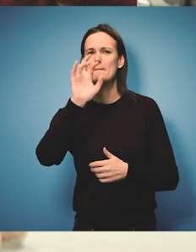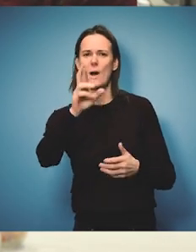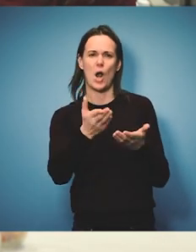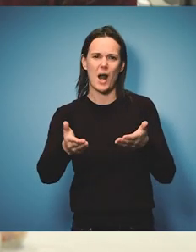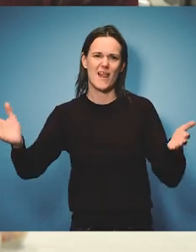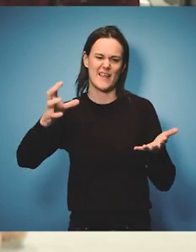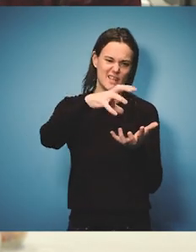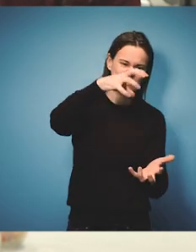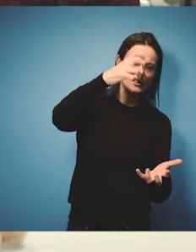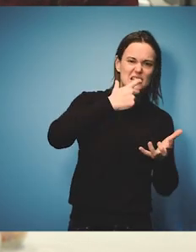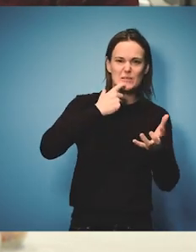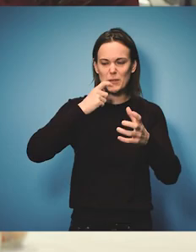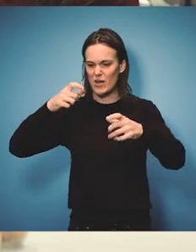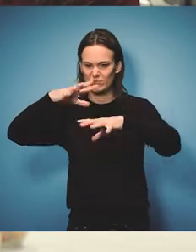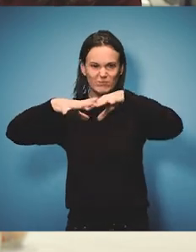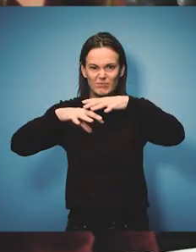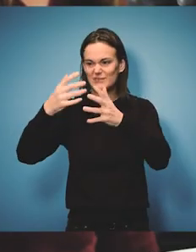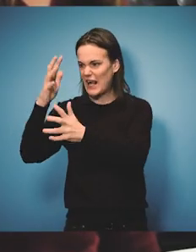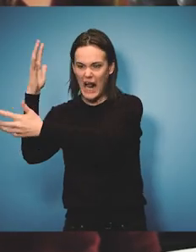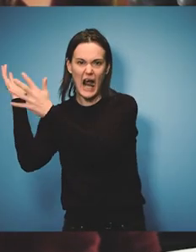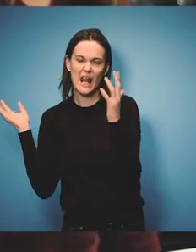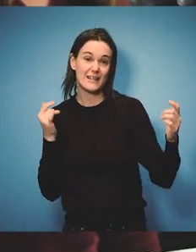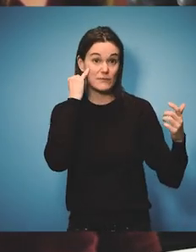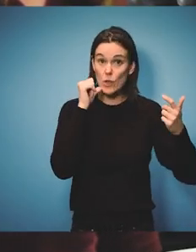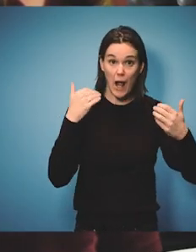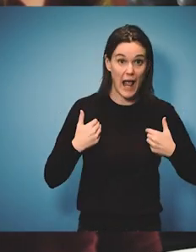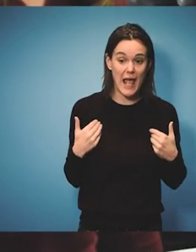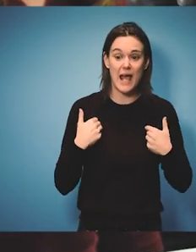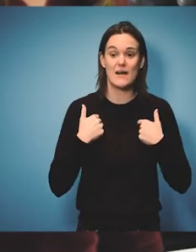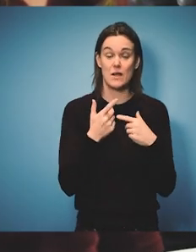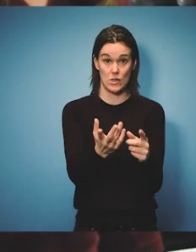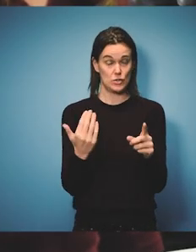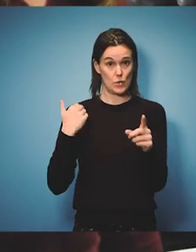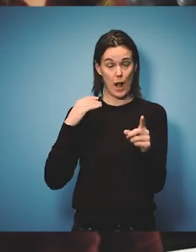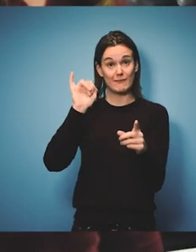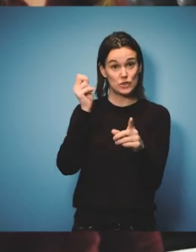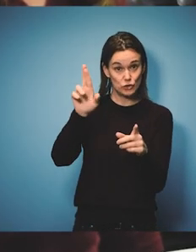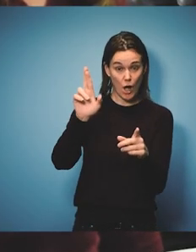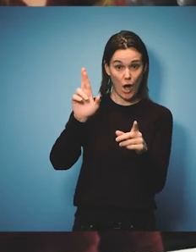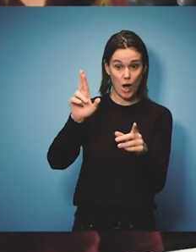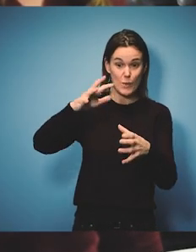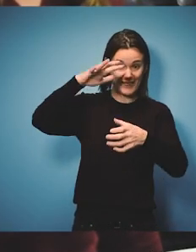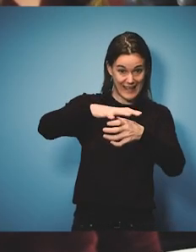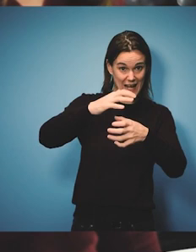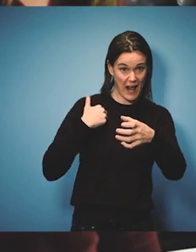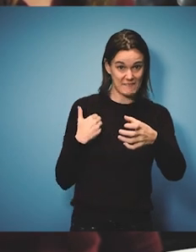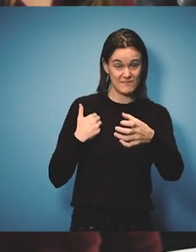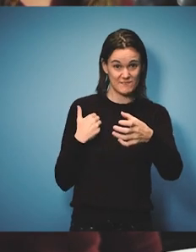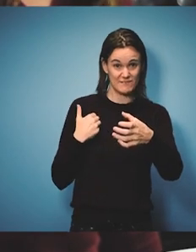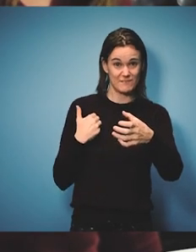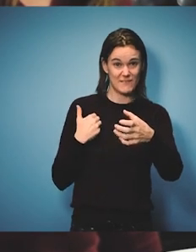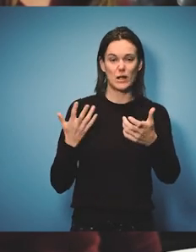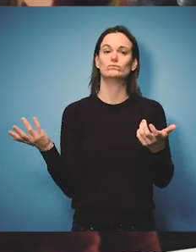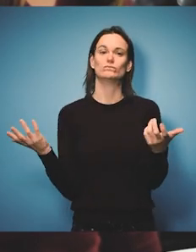jiggers and shakers and strainers and all that sort of stuff, I know that probably everyone has a mason jar of some sort at home. right?